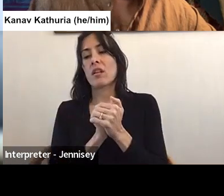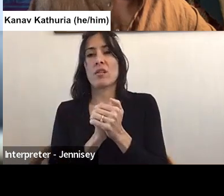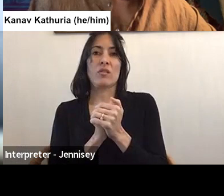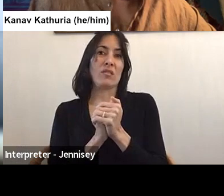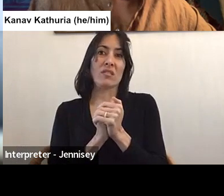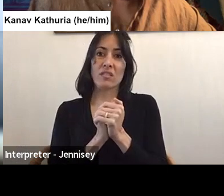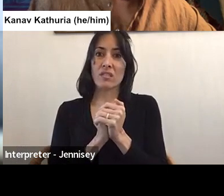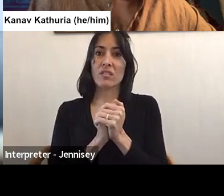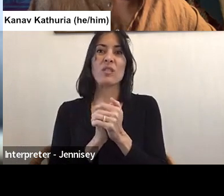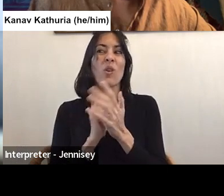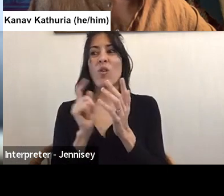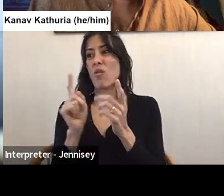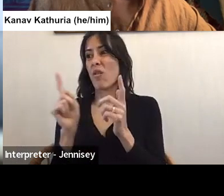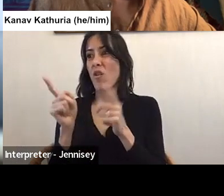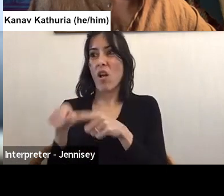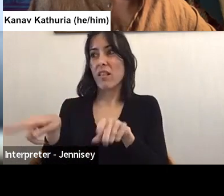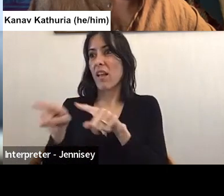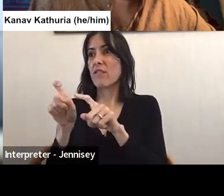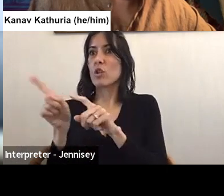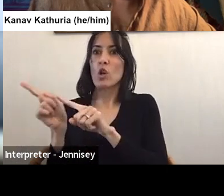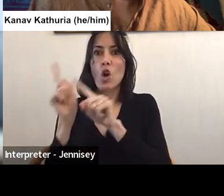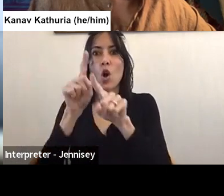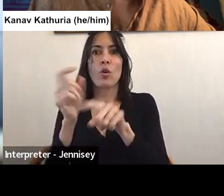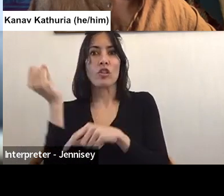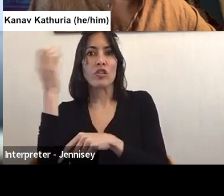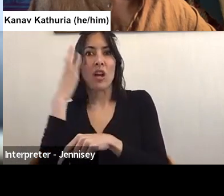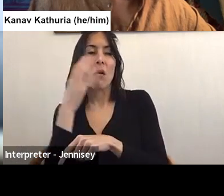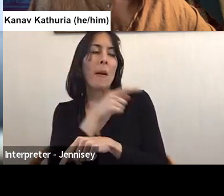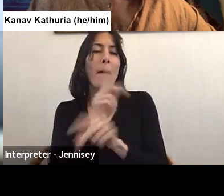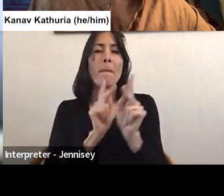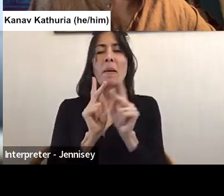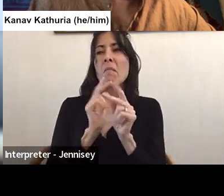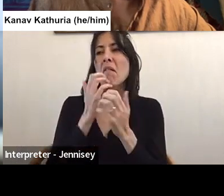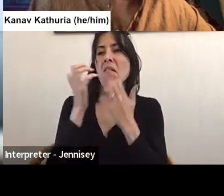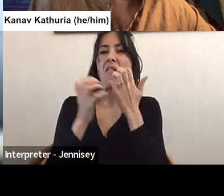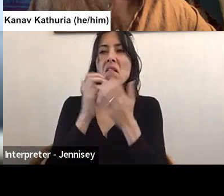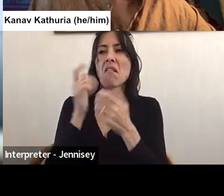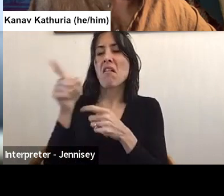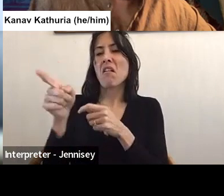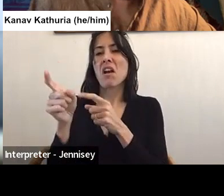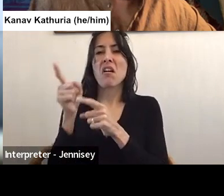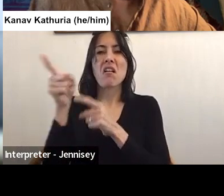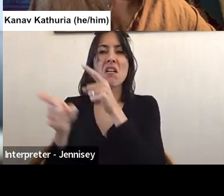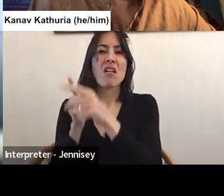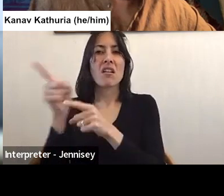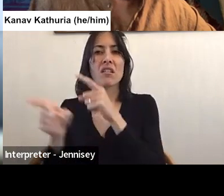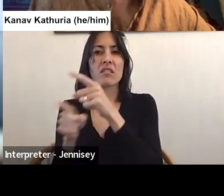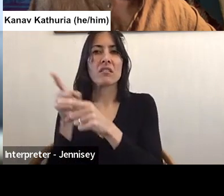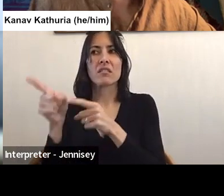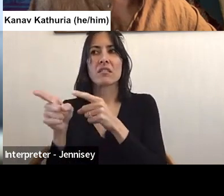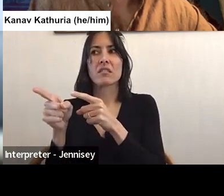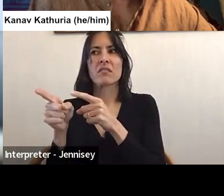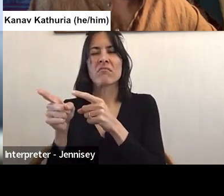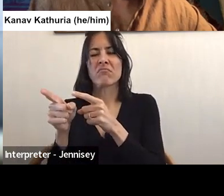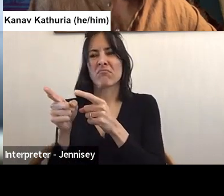let us come out and shower. And people would be yelling at us that we were disgusting, we were gross, as if getting a communicable disease